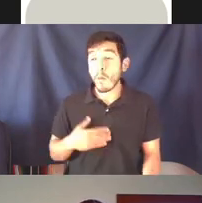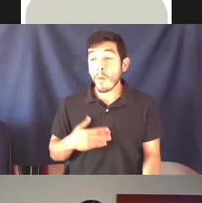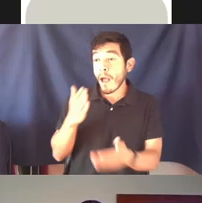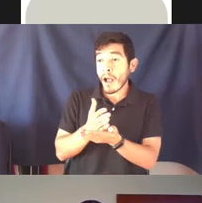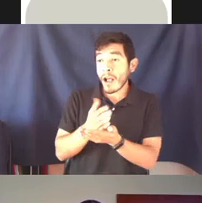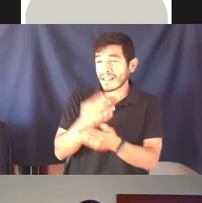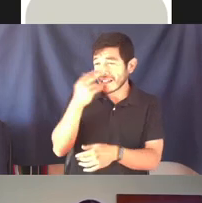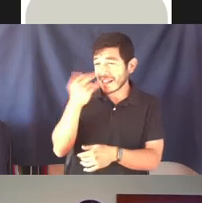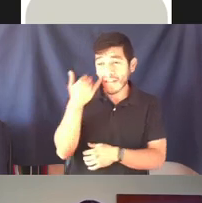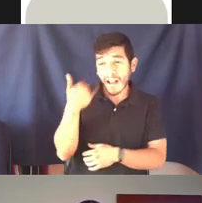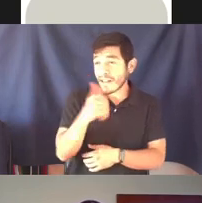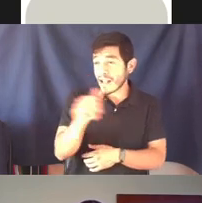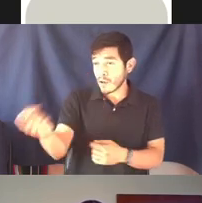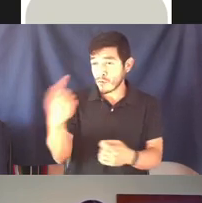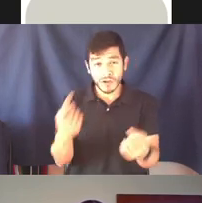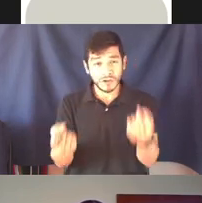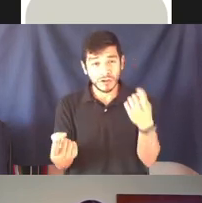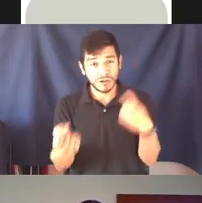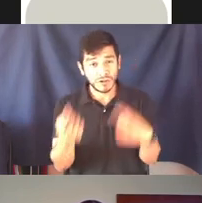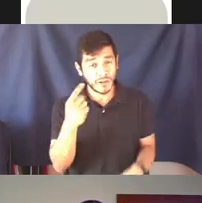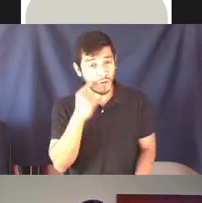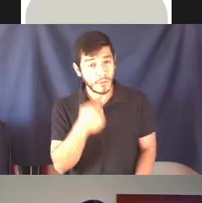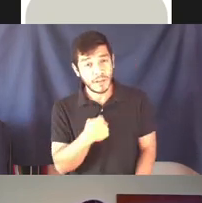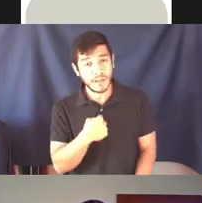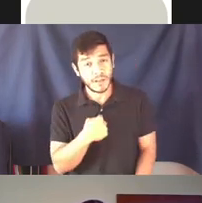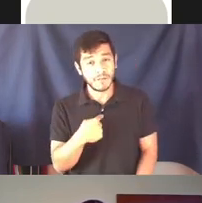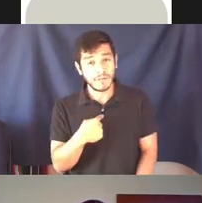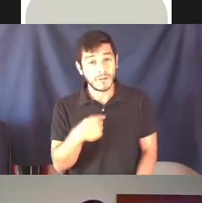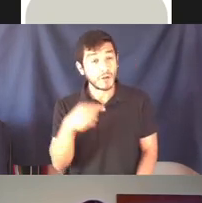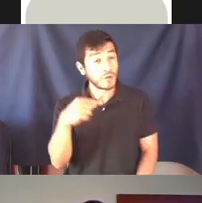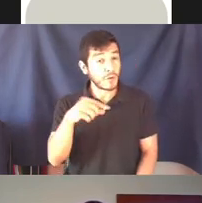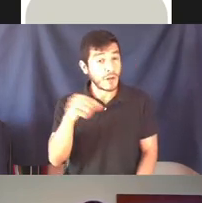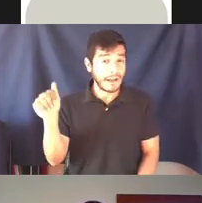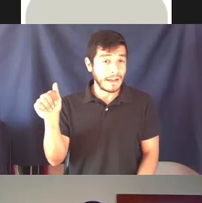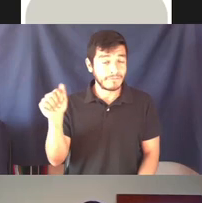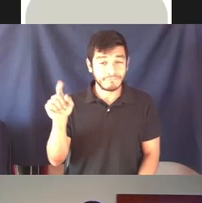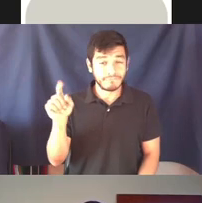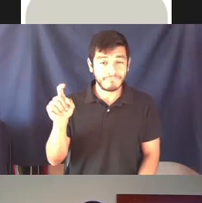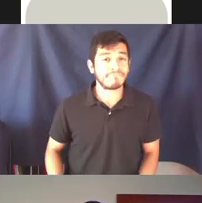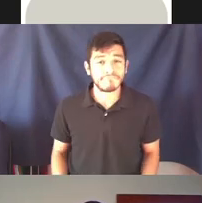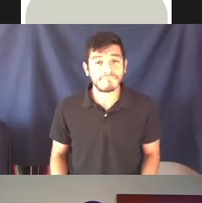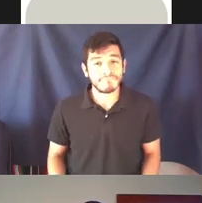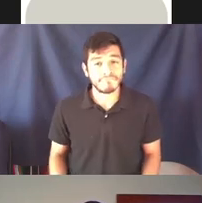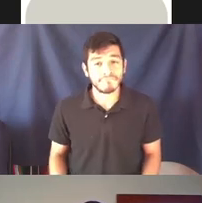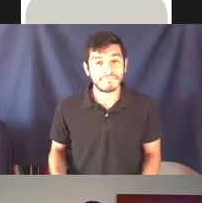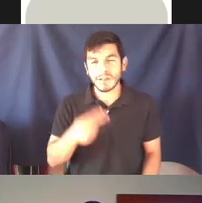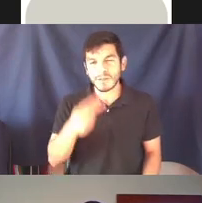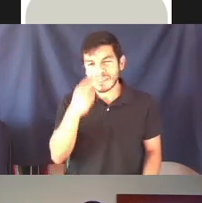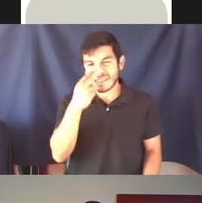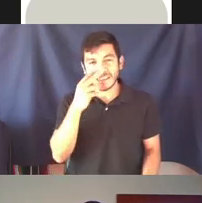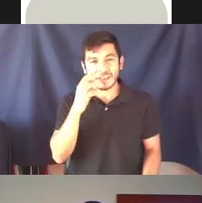Q&A here. I'm just going to pull up the chat myself and see if there's any